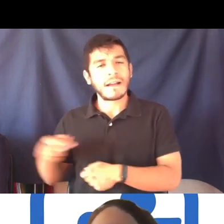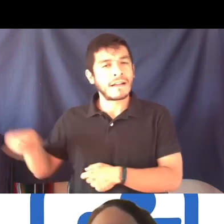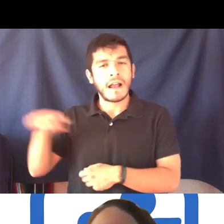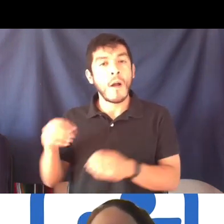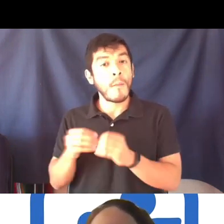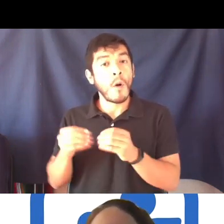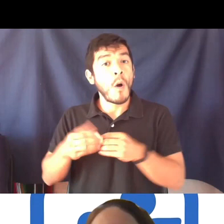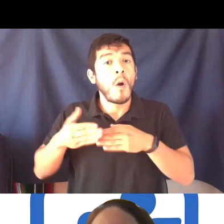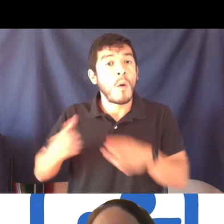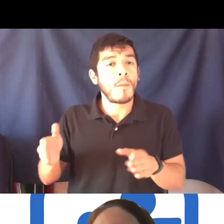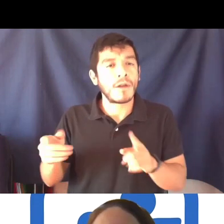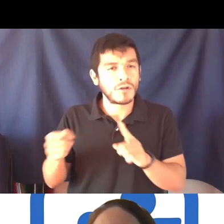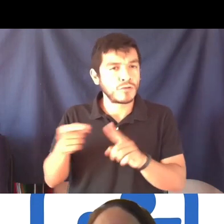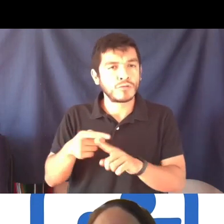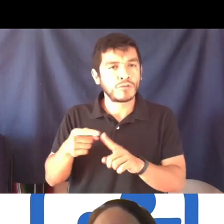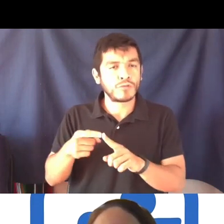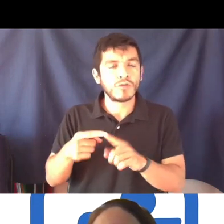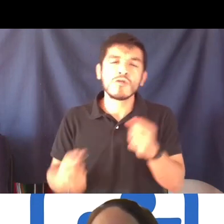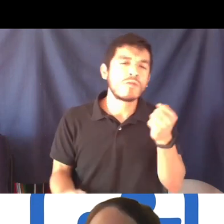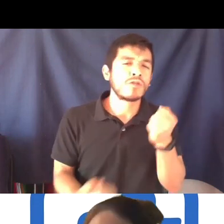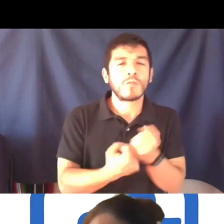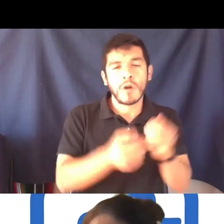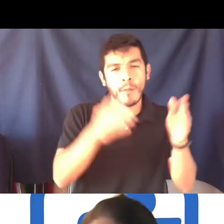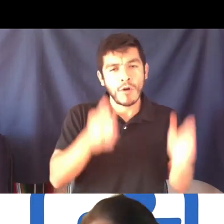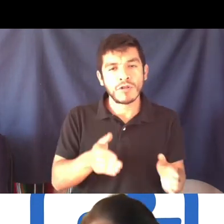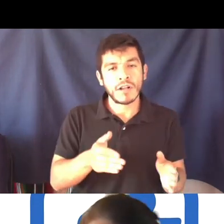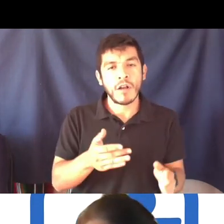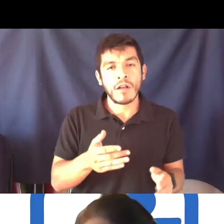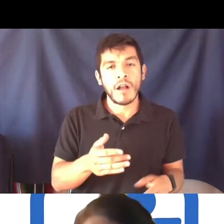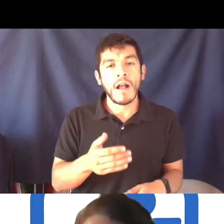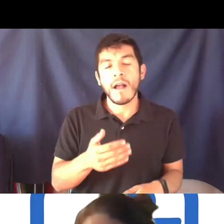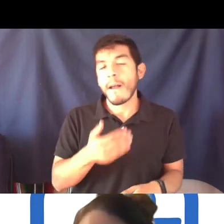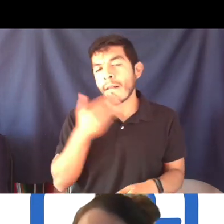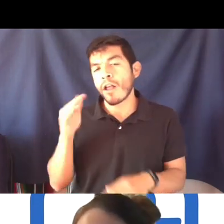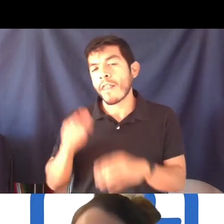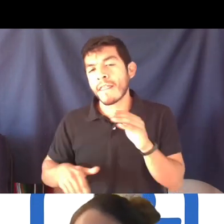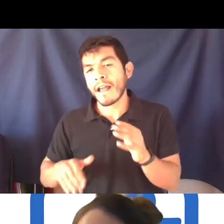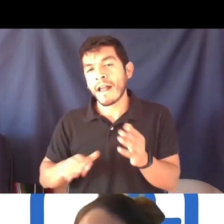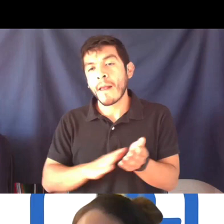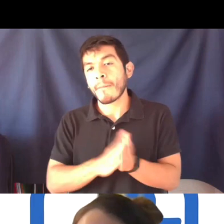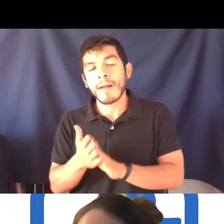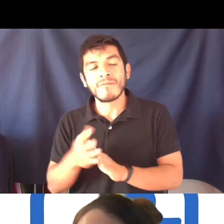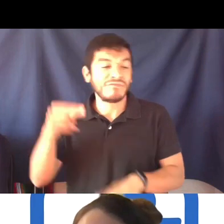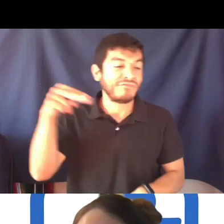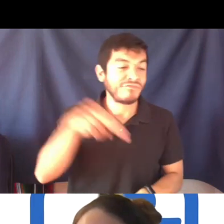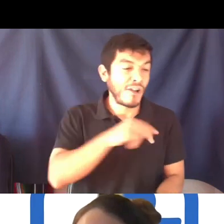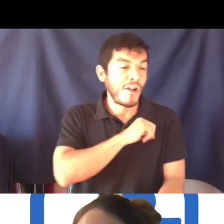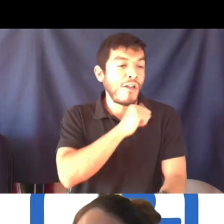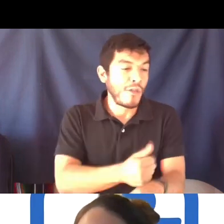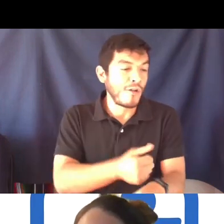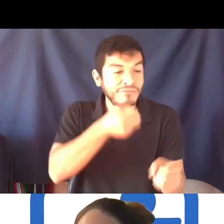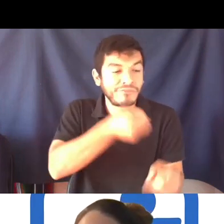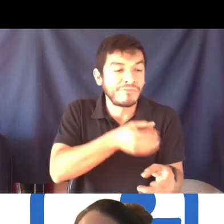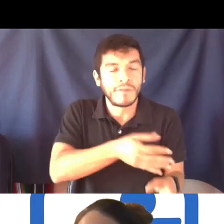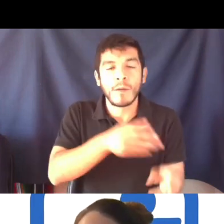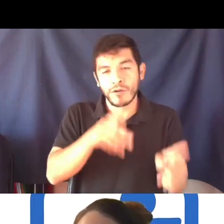open to being a supportive person rather than kind of, as I mentioned earlier, a top-down authority person. Kind of closely